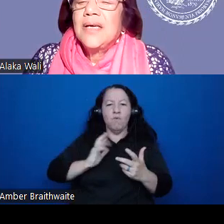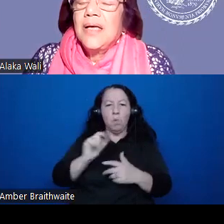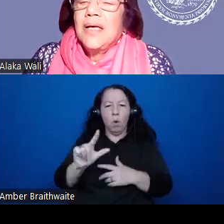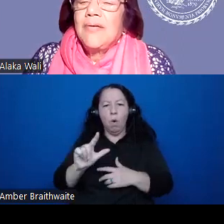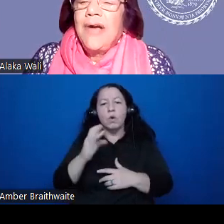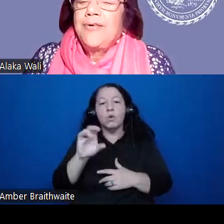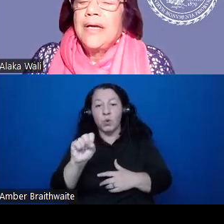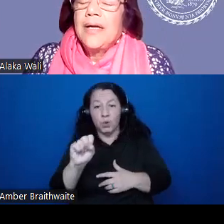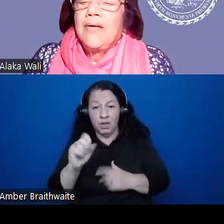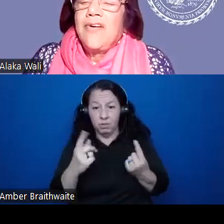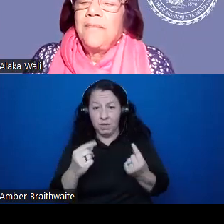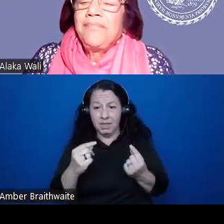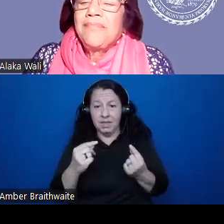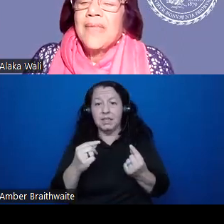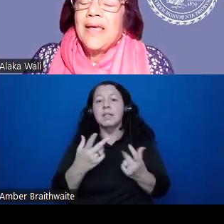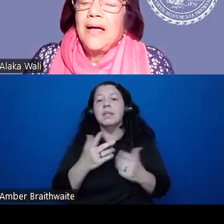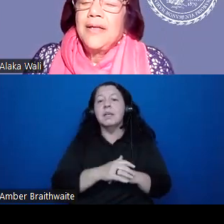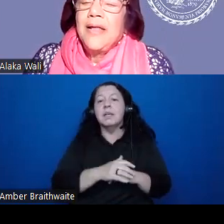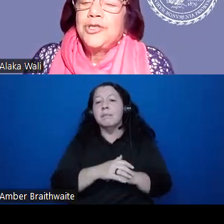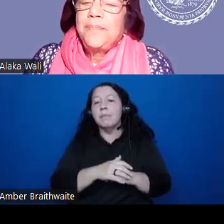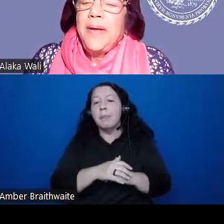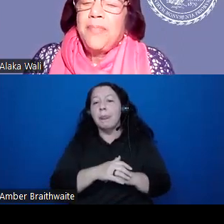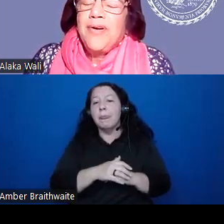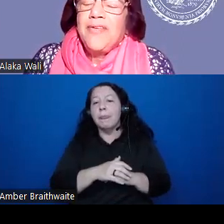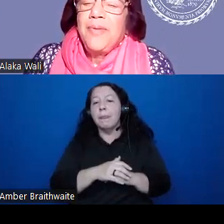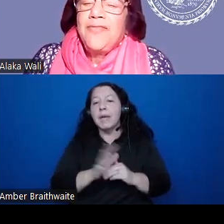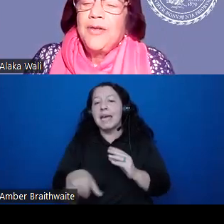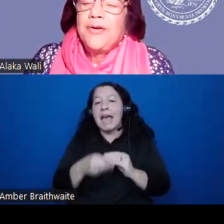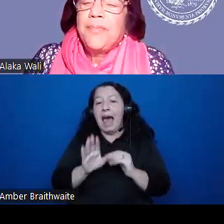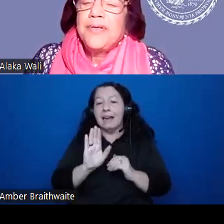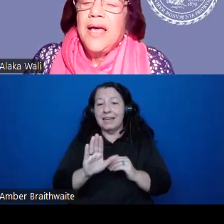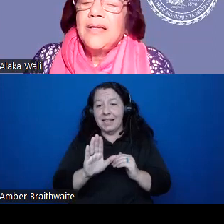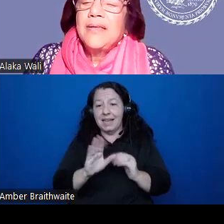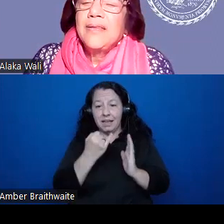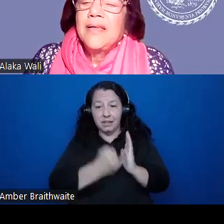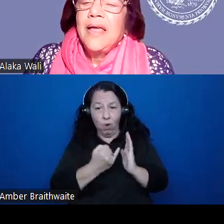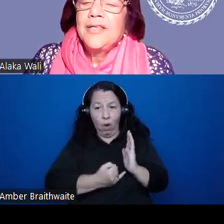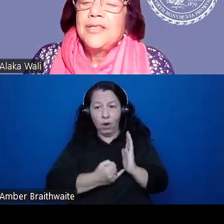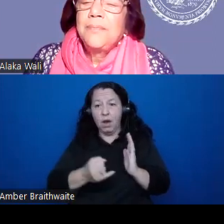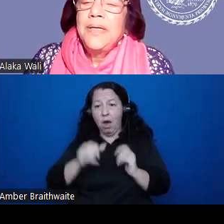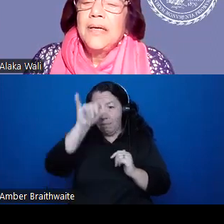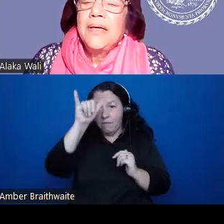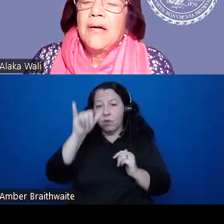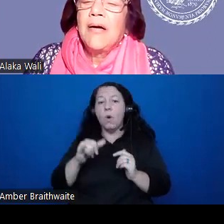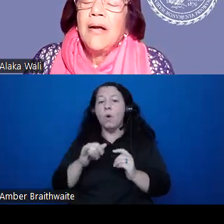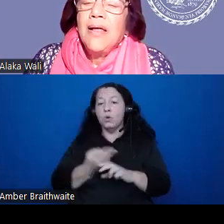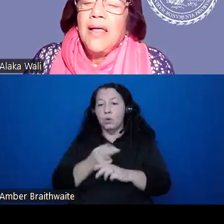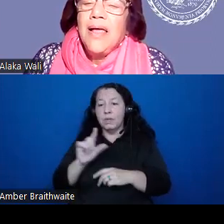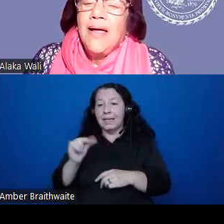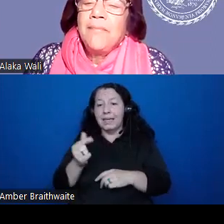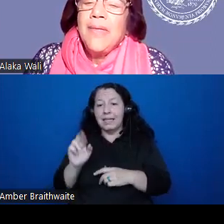his rendering of on ledger paper of buffalo to protect the ancient being